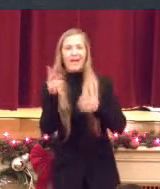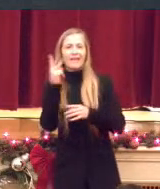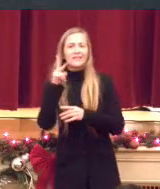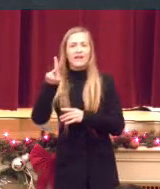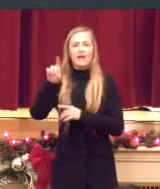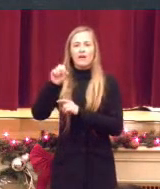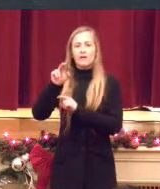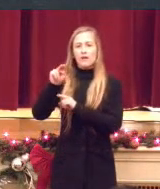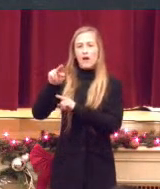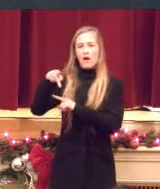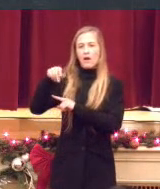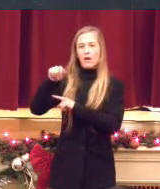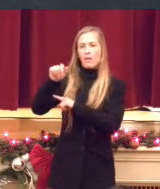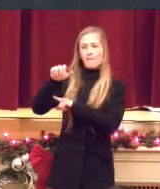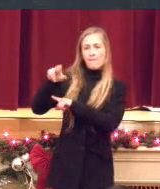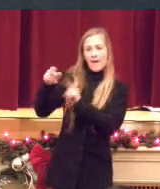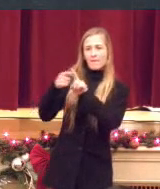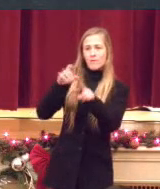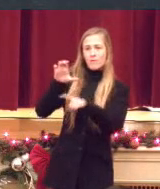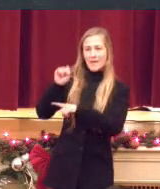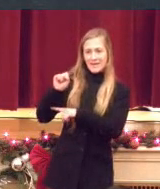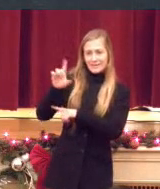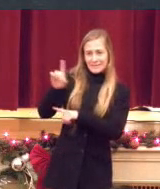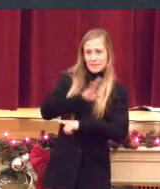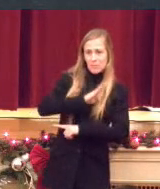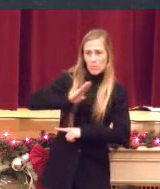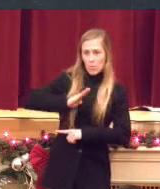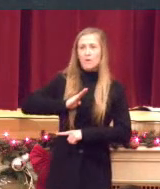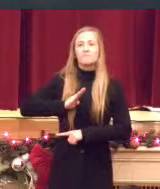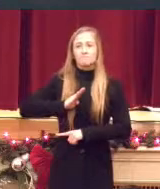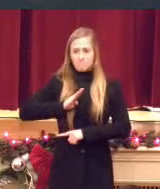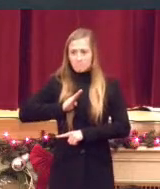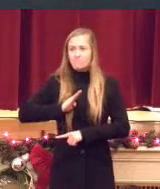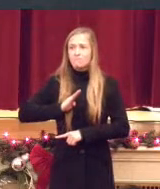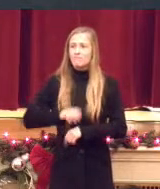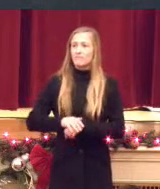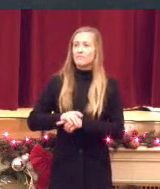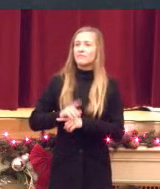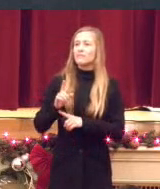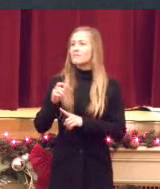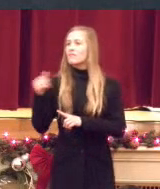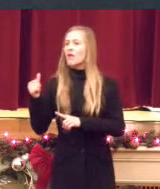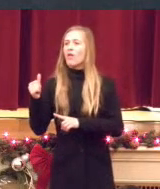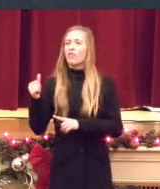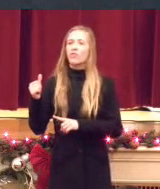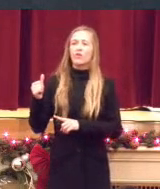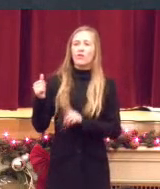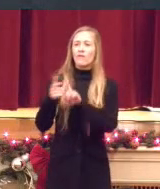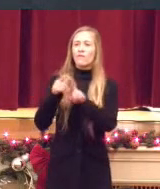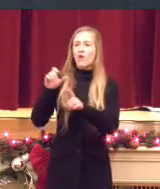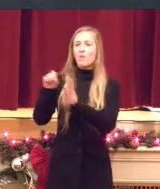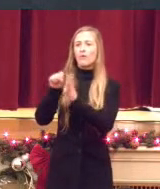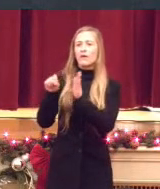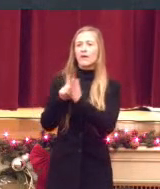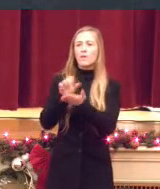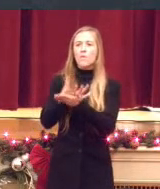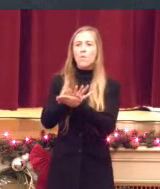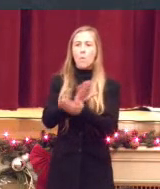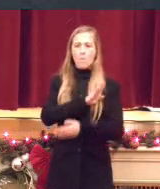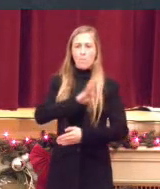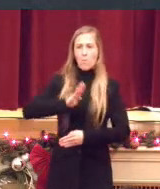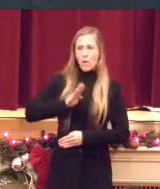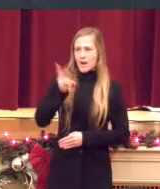from the Christina School Board, Vince Lofink, former Representative Vince Lofink from the state school board. And